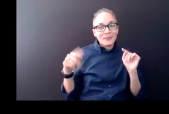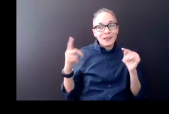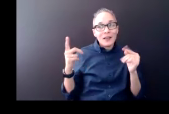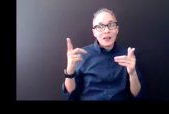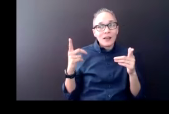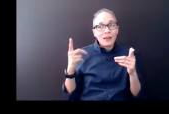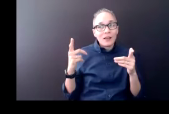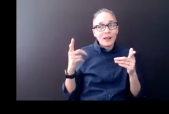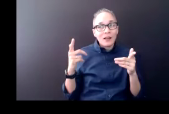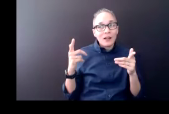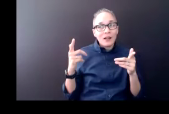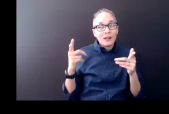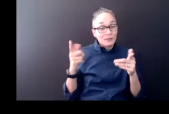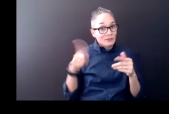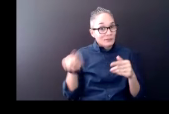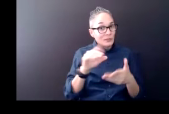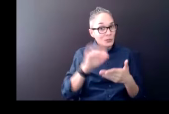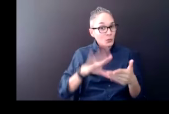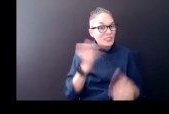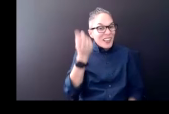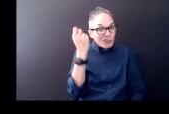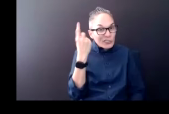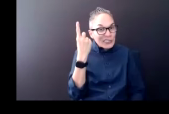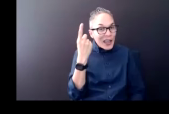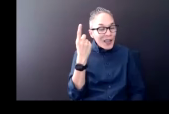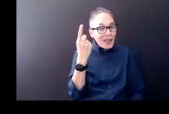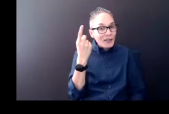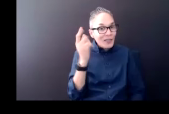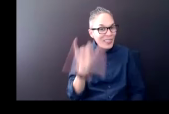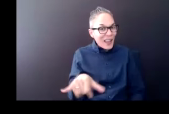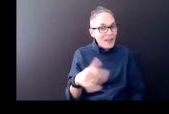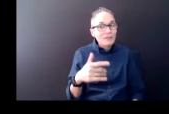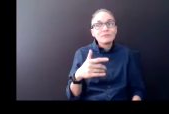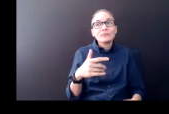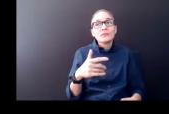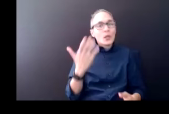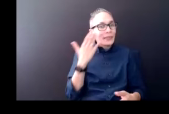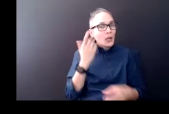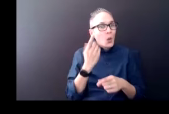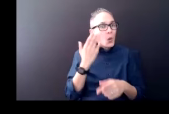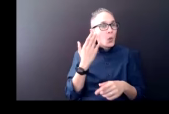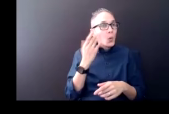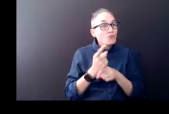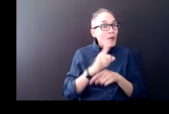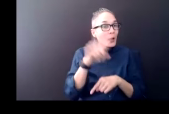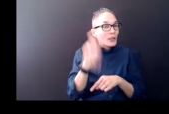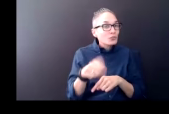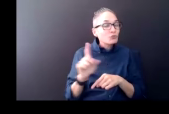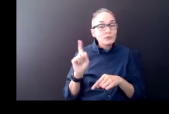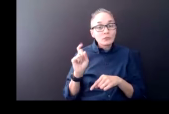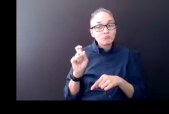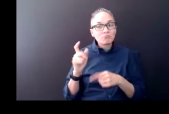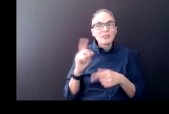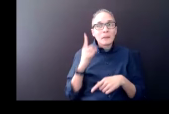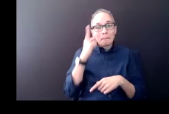how do the students understand what they're building? Do they know the right questions to ask when they're building these